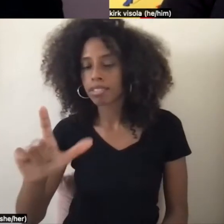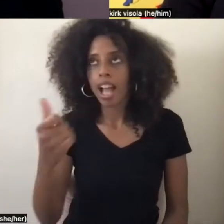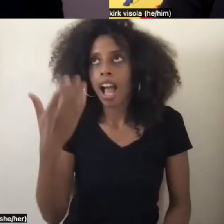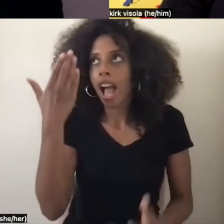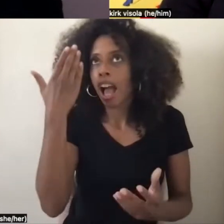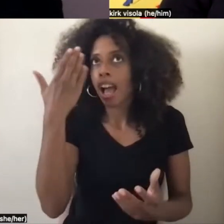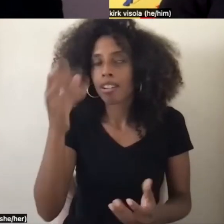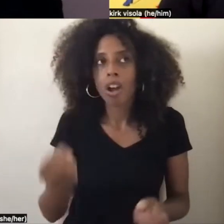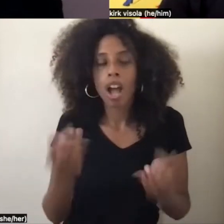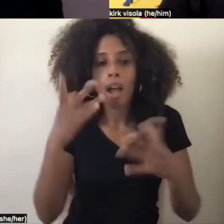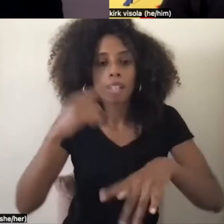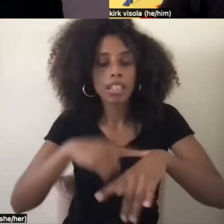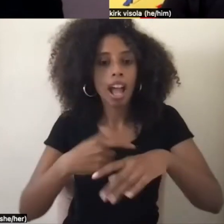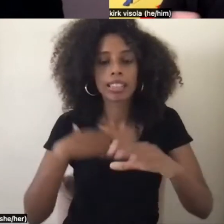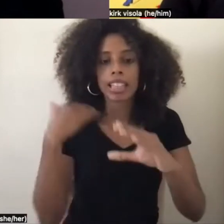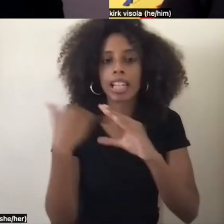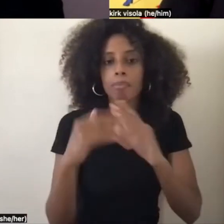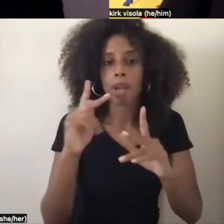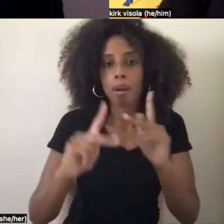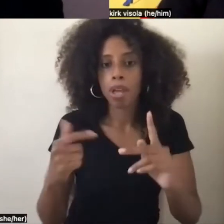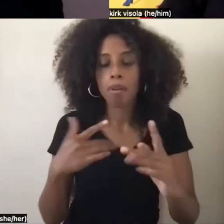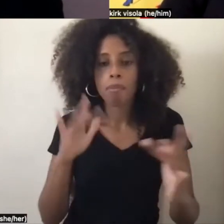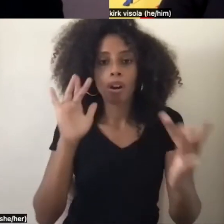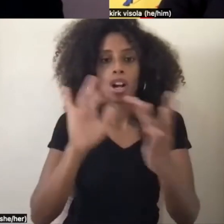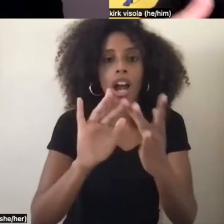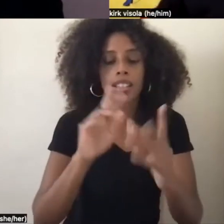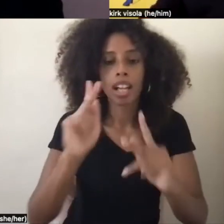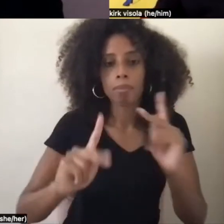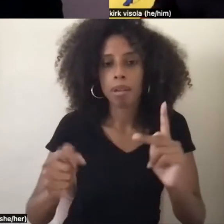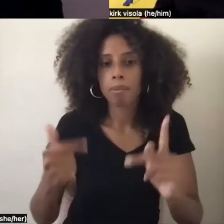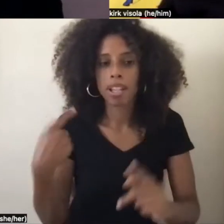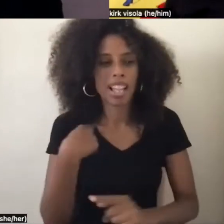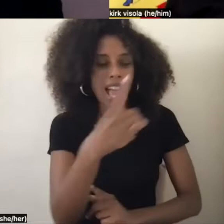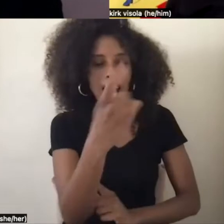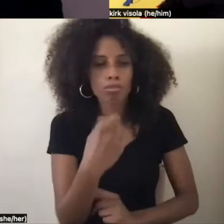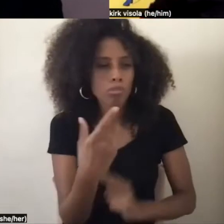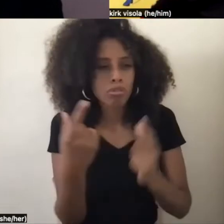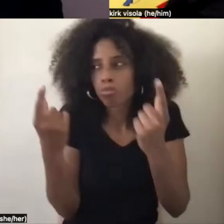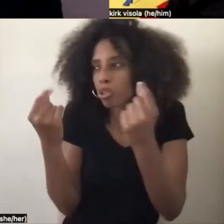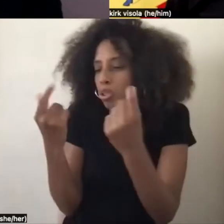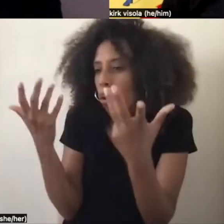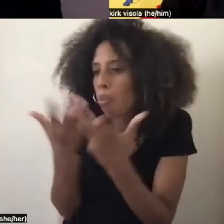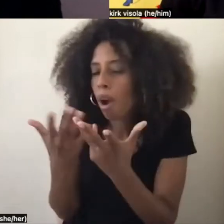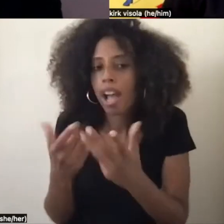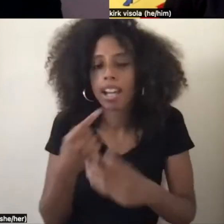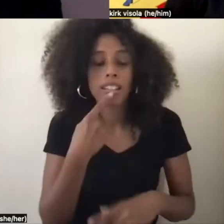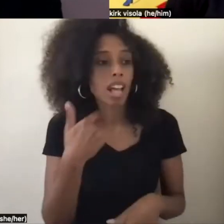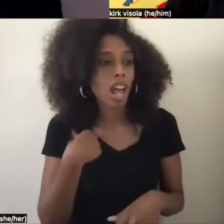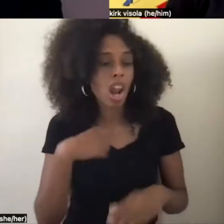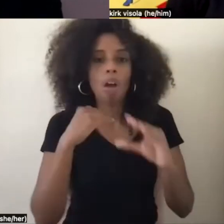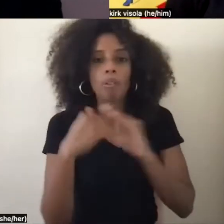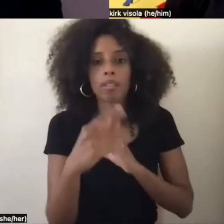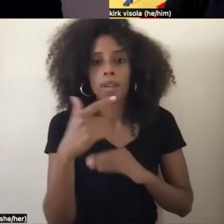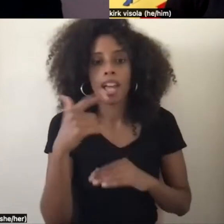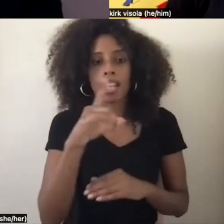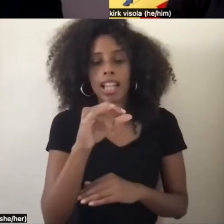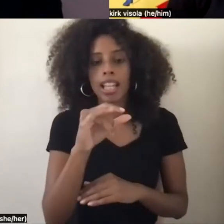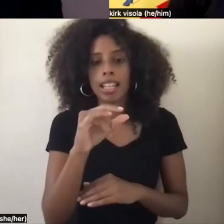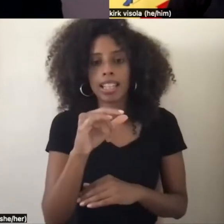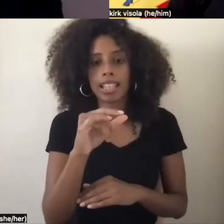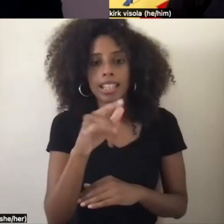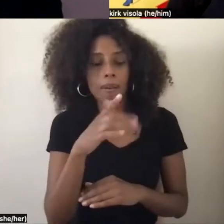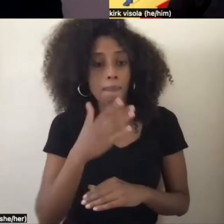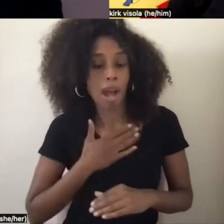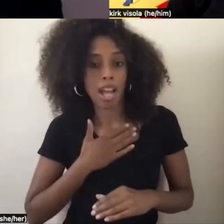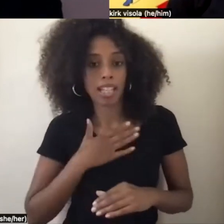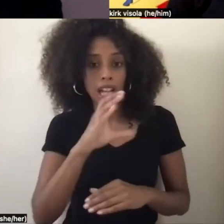LinkedIn, and they say, "Oh, what do you do?" I say, and I just send them the email or the link, the URL to my company, and like, "Oh, this is really good." Like, "Oh, thank you,"